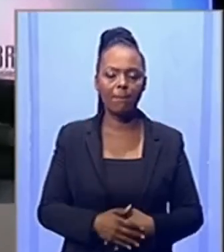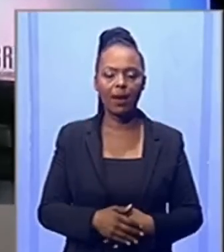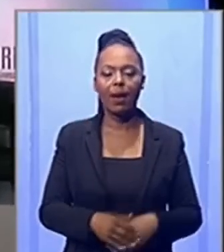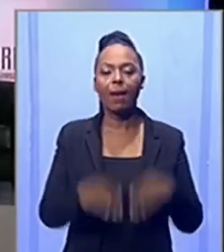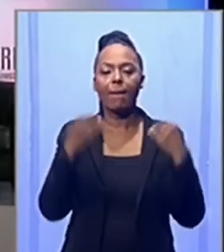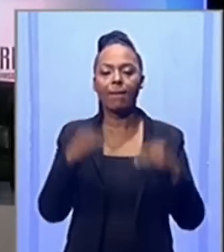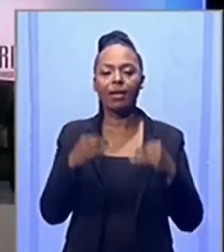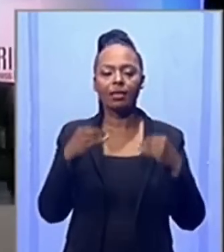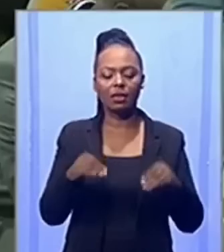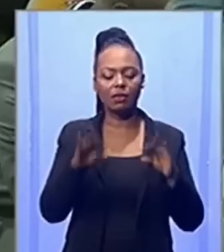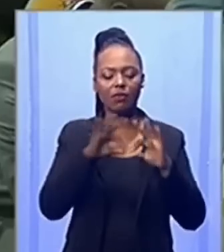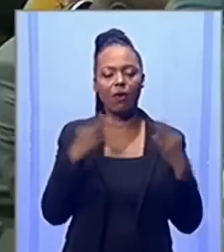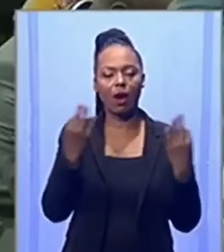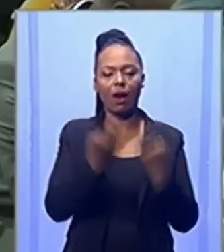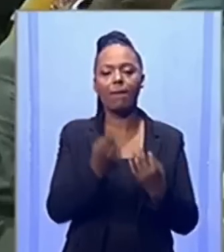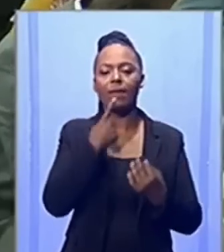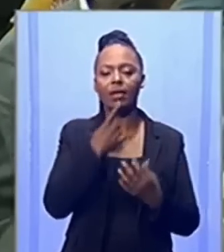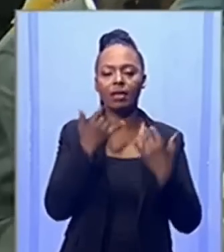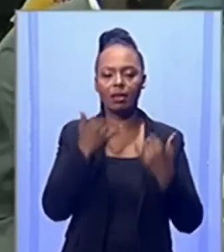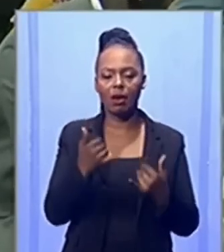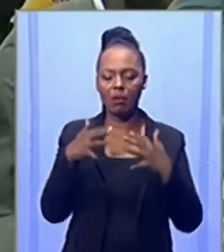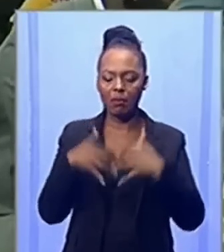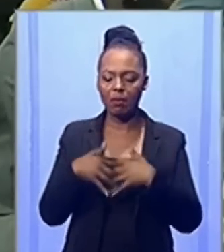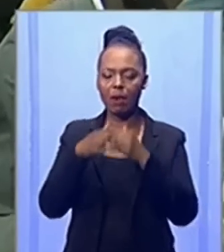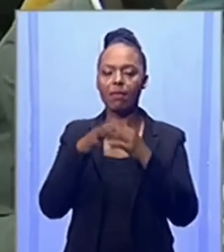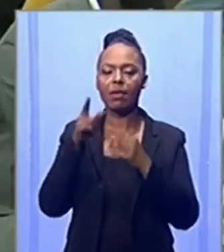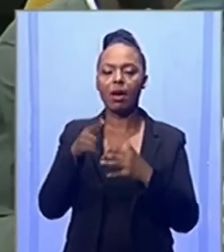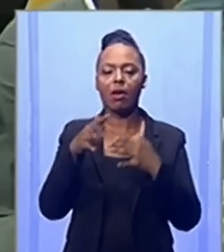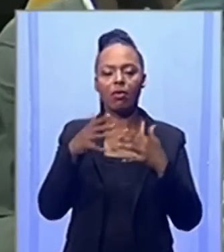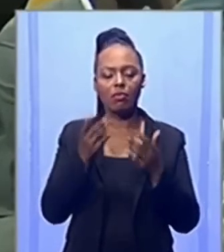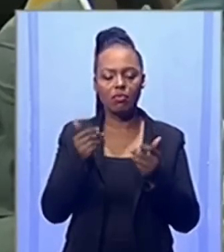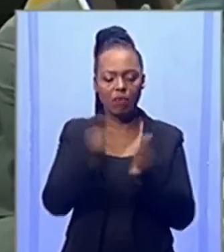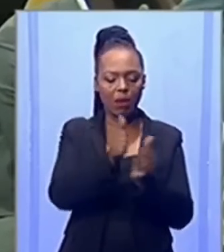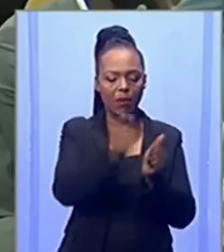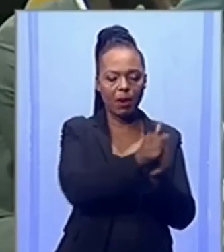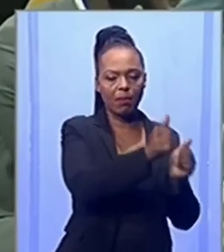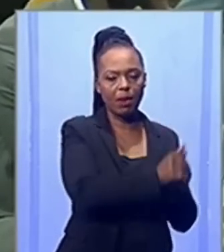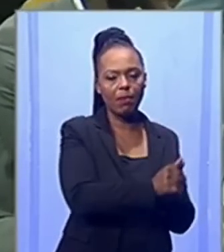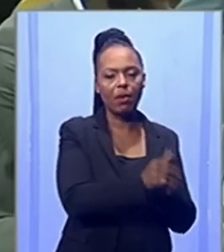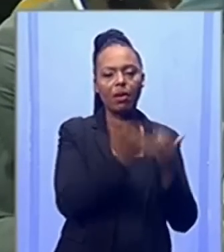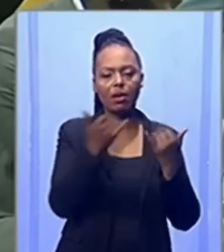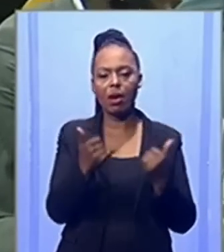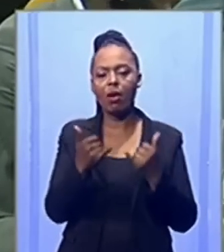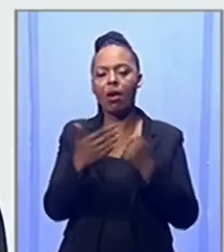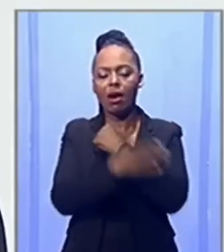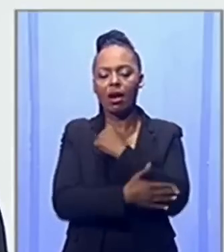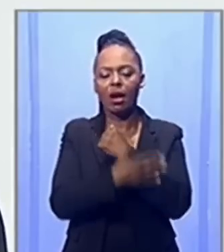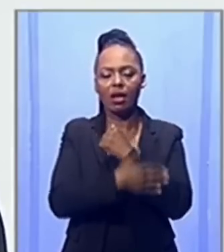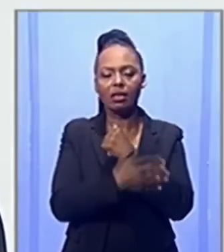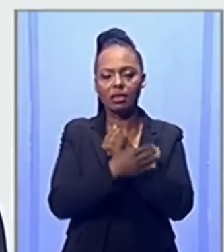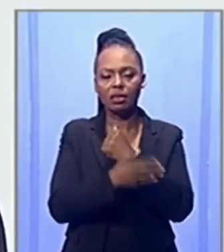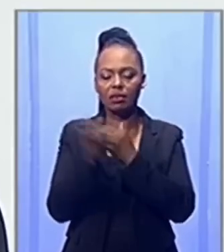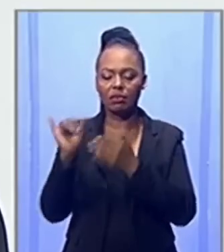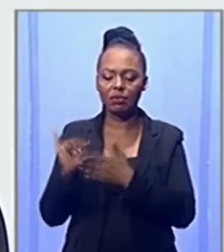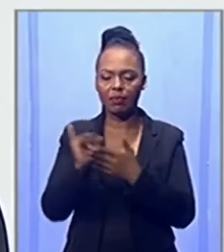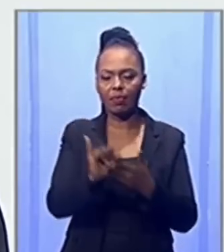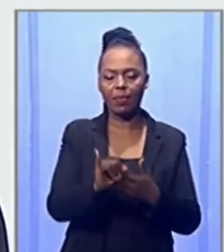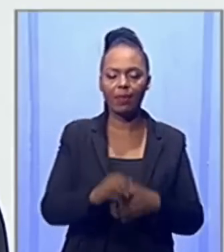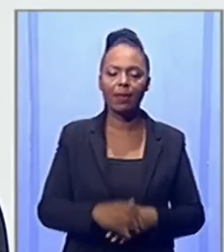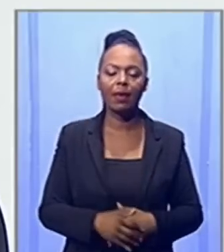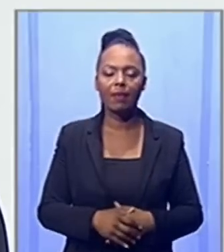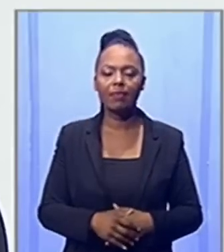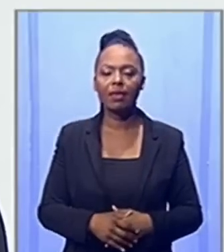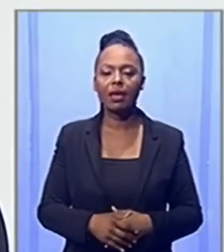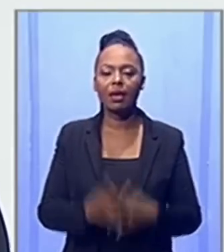le re le tla sebedisa tshusumetso ya lona ho thea menyetla ya moshwelella ya ntshetsopele ya lefatshe. By investing in green